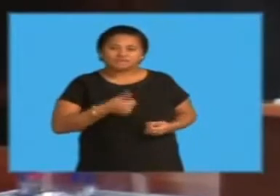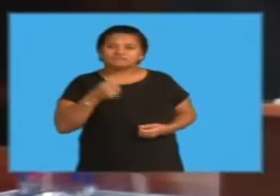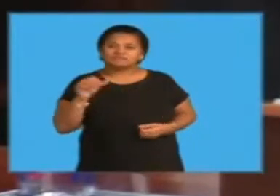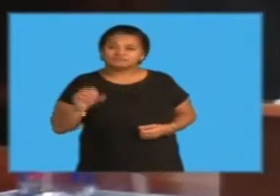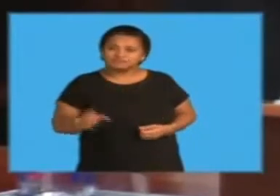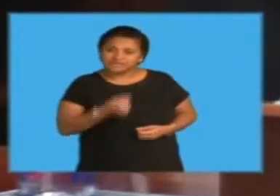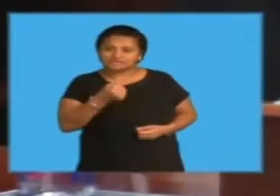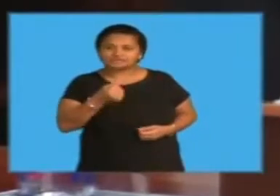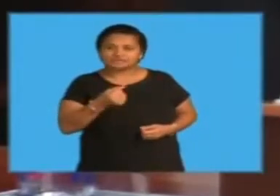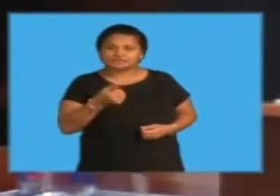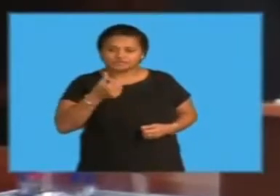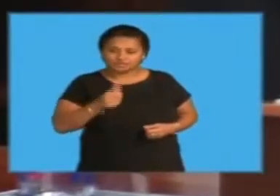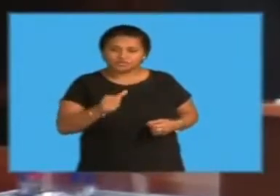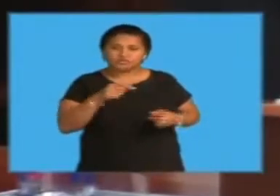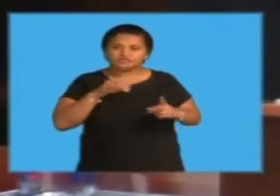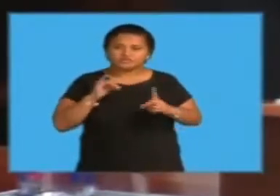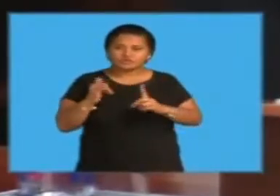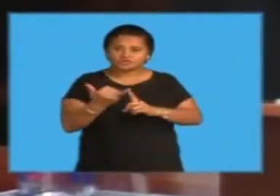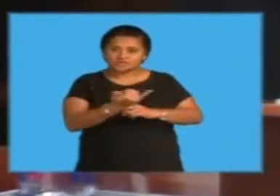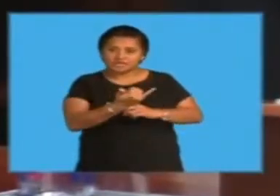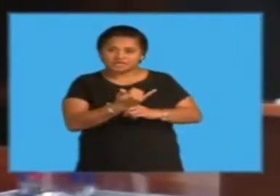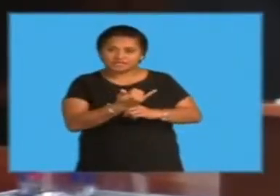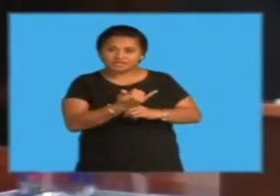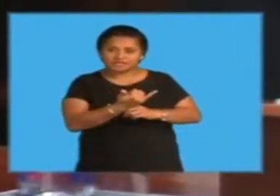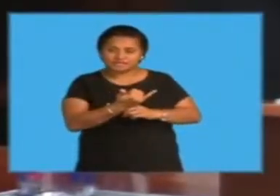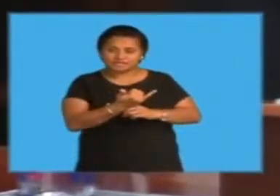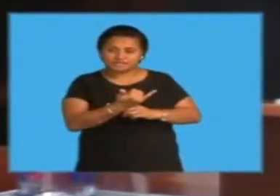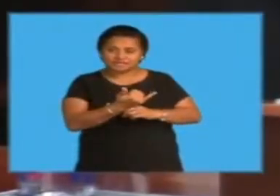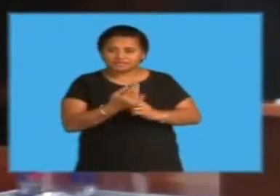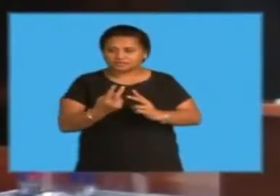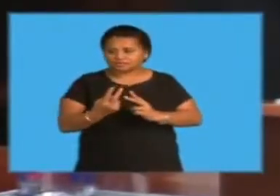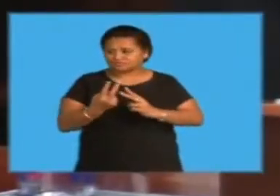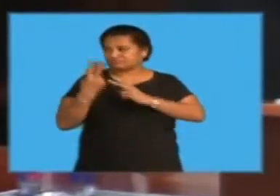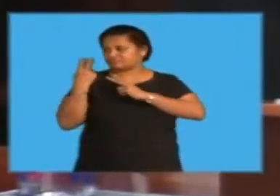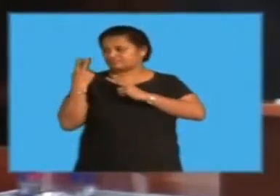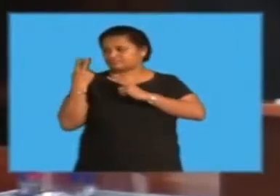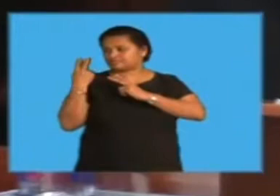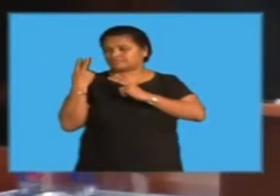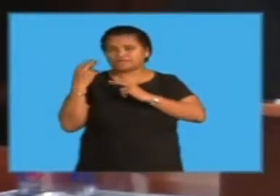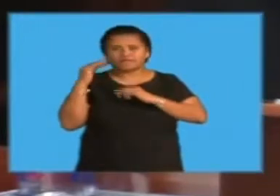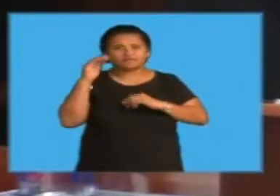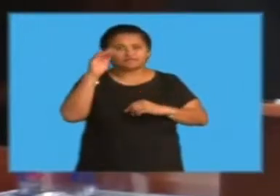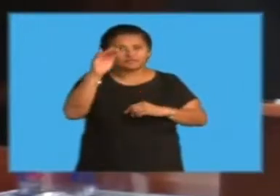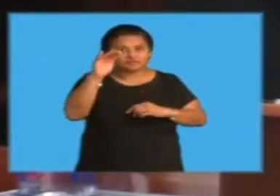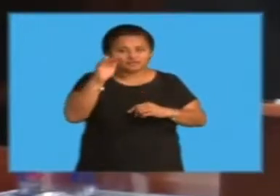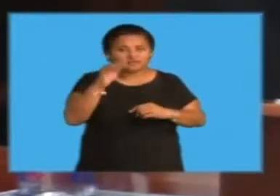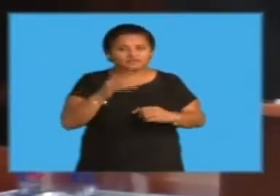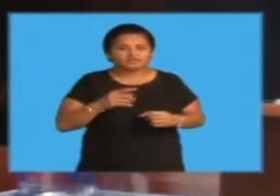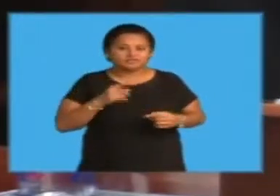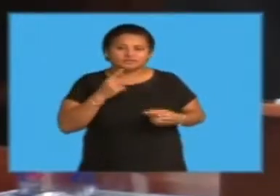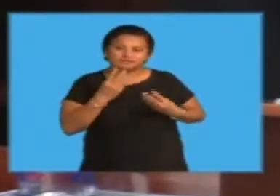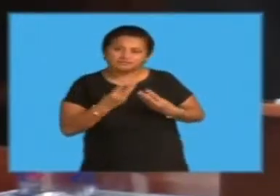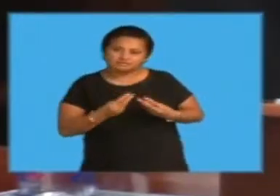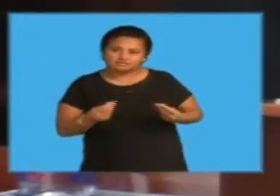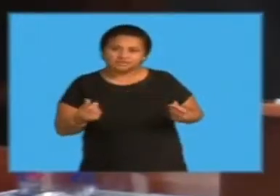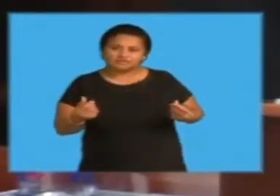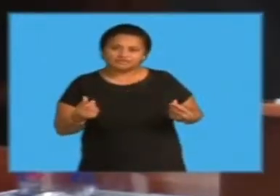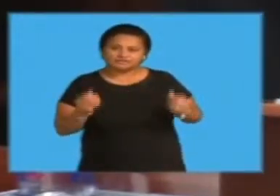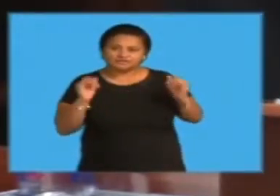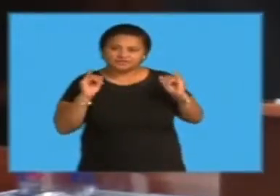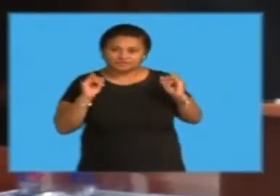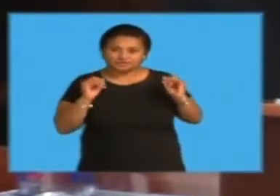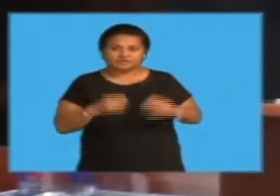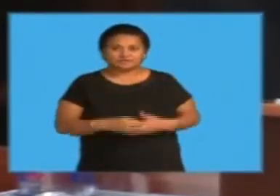while comprehensively addressing the past. I am proud to say that this is not the case in